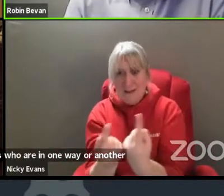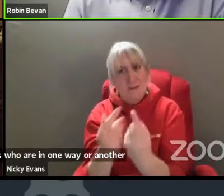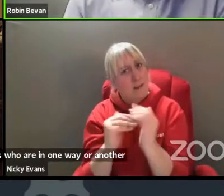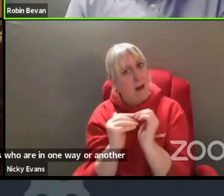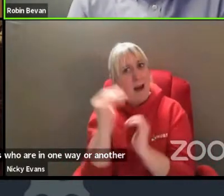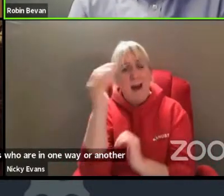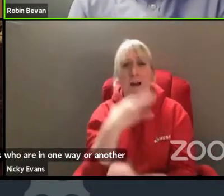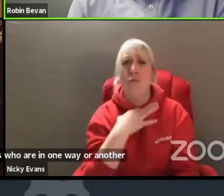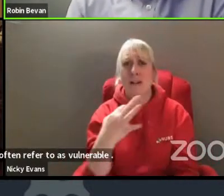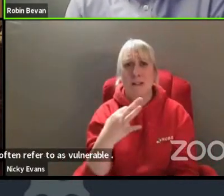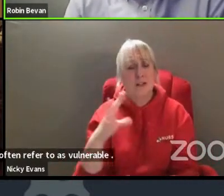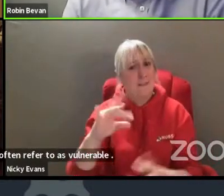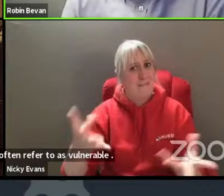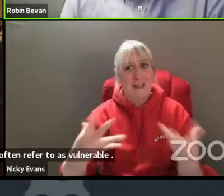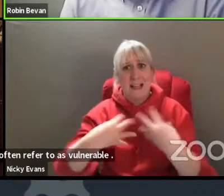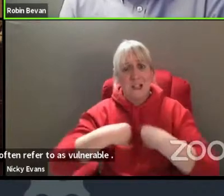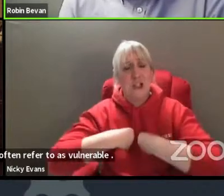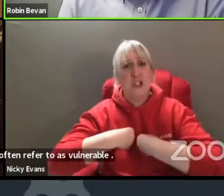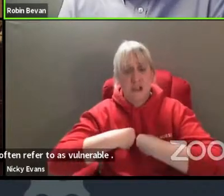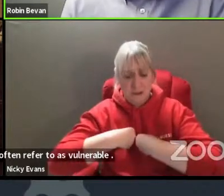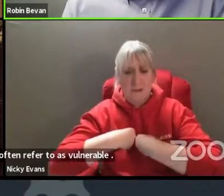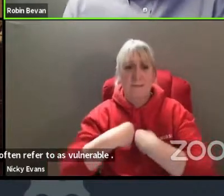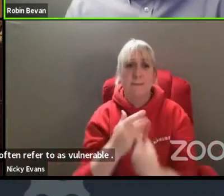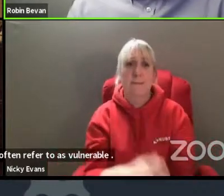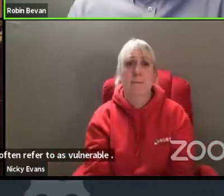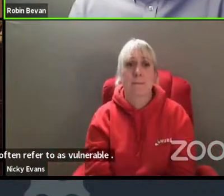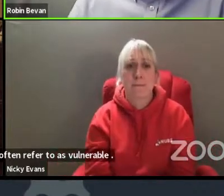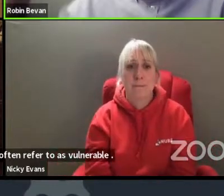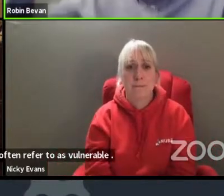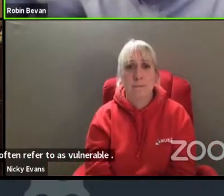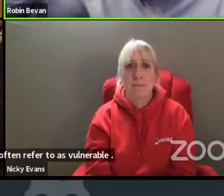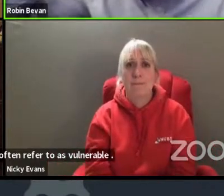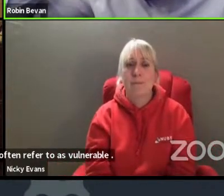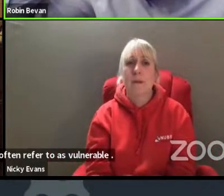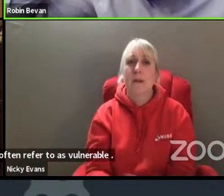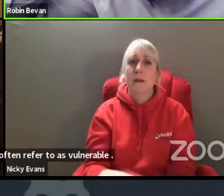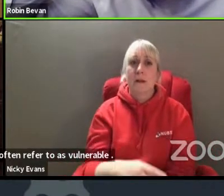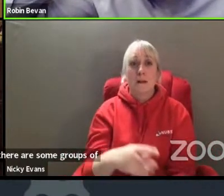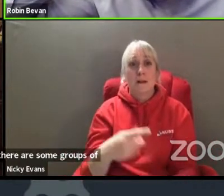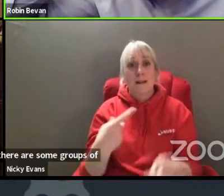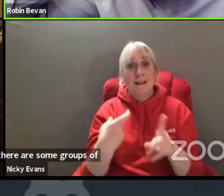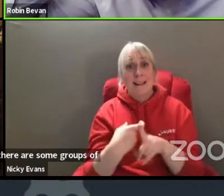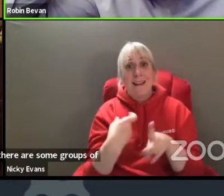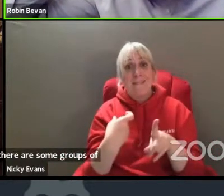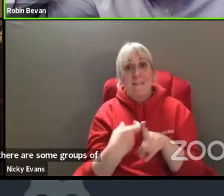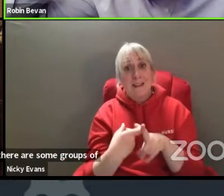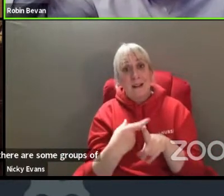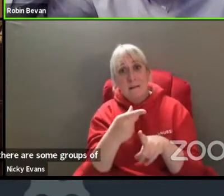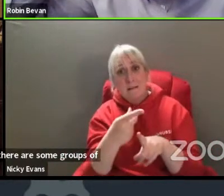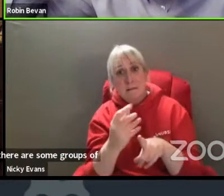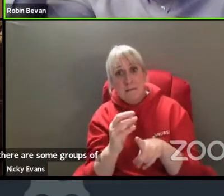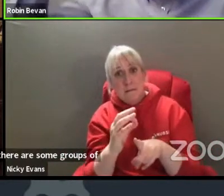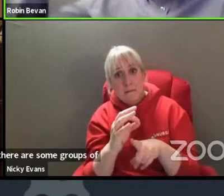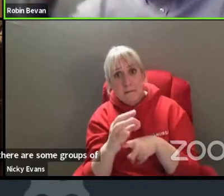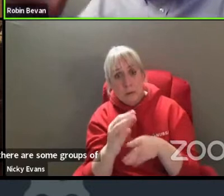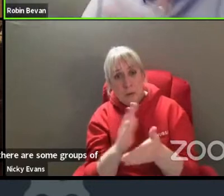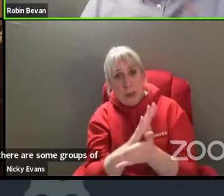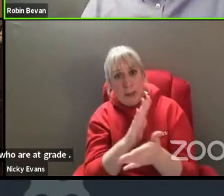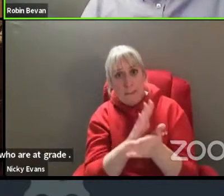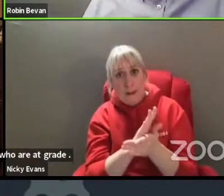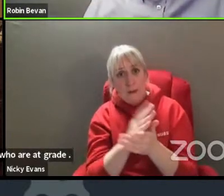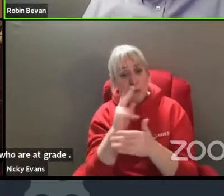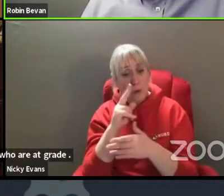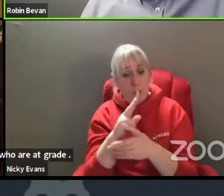of infection and consequences. So I'm going to take these as a group, Kevin, if you're happy to take them in that way, but